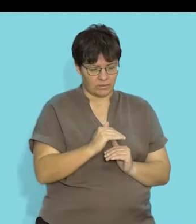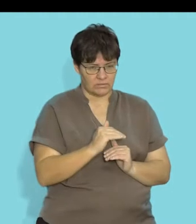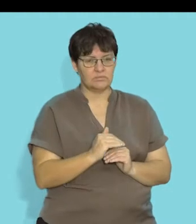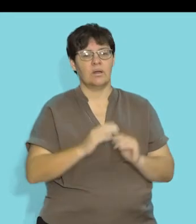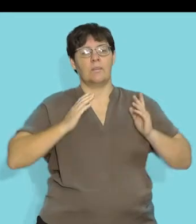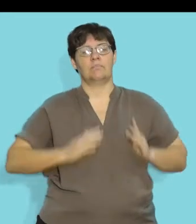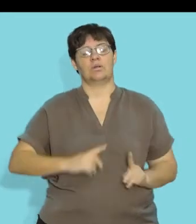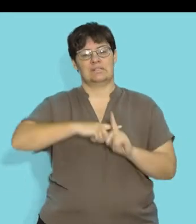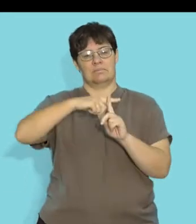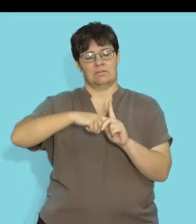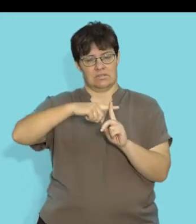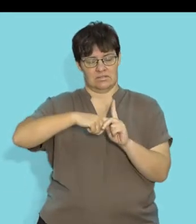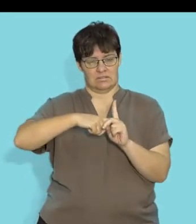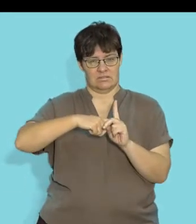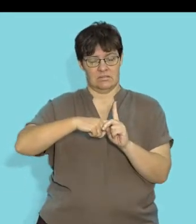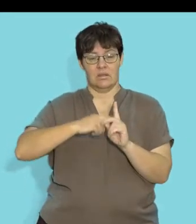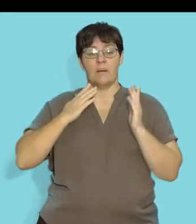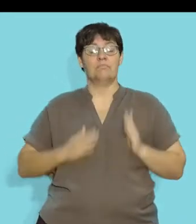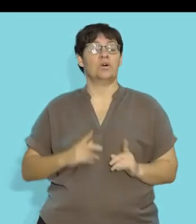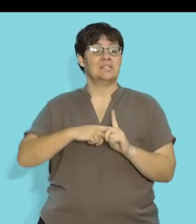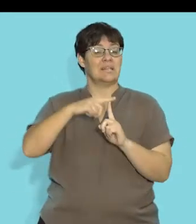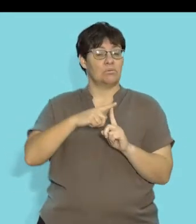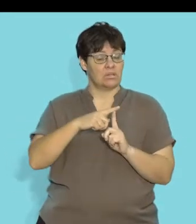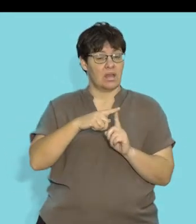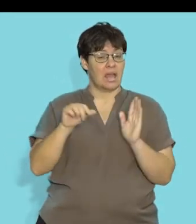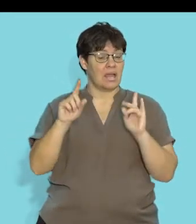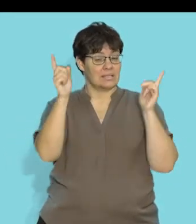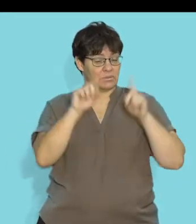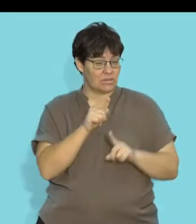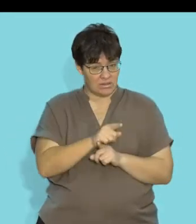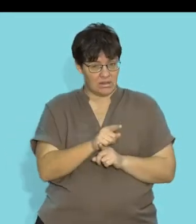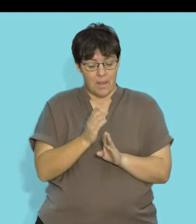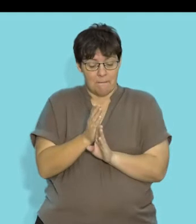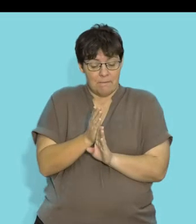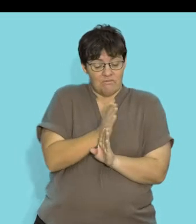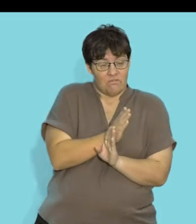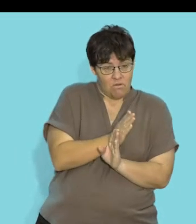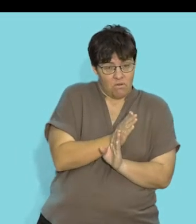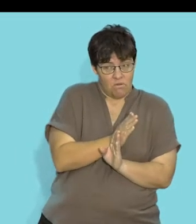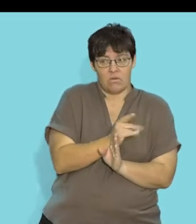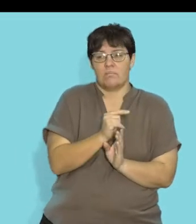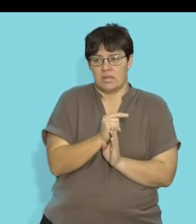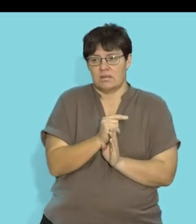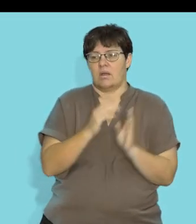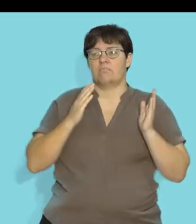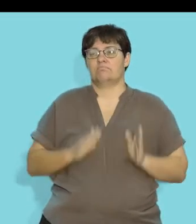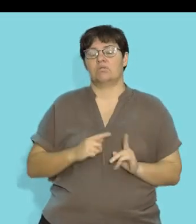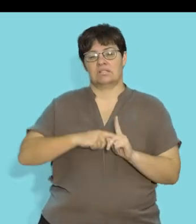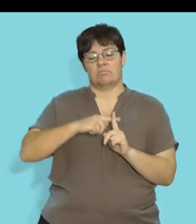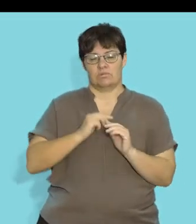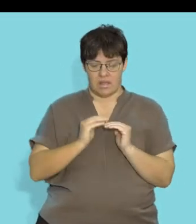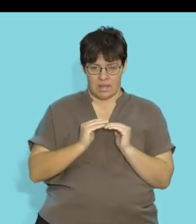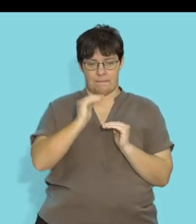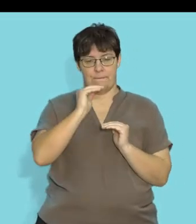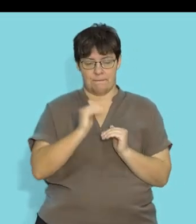also an indication of the body temperature, and what's unique about body temperature is that just before ovulation, we see an increase in the